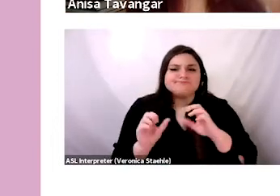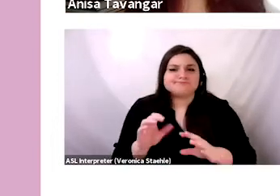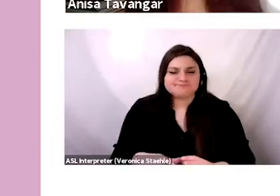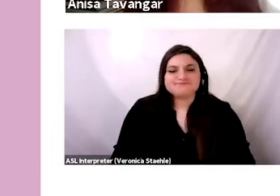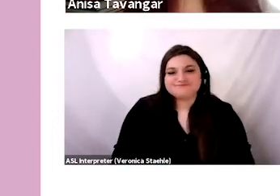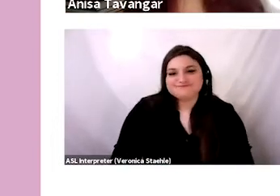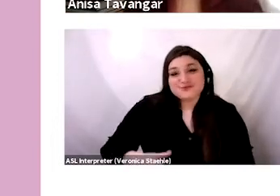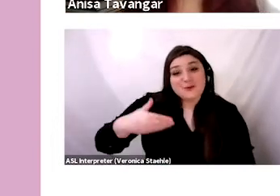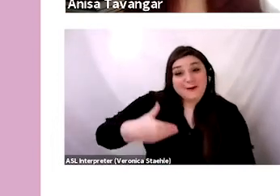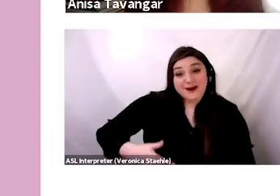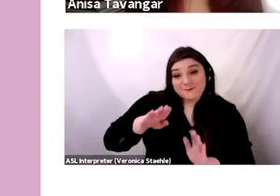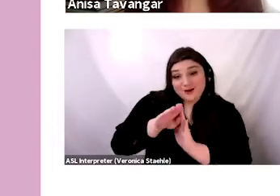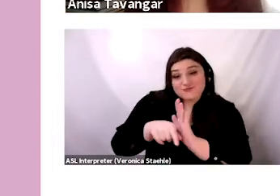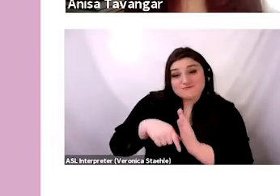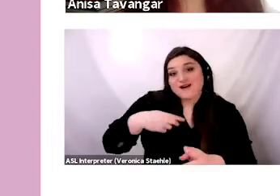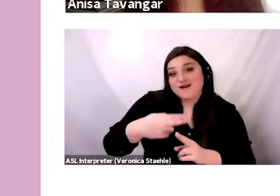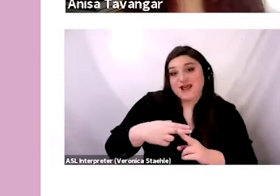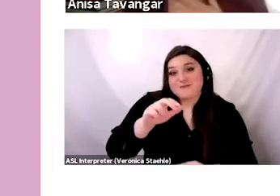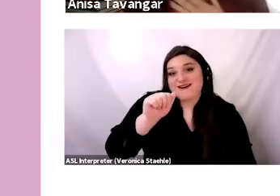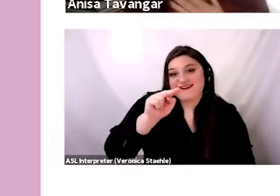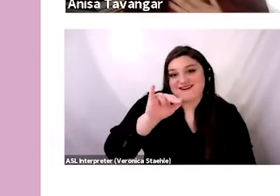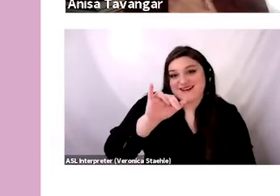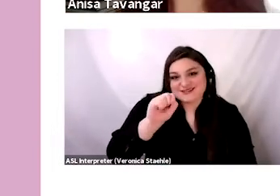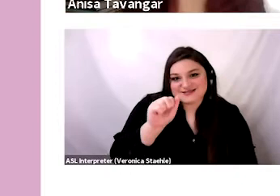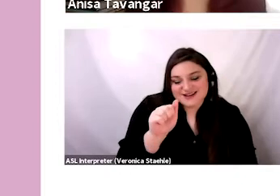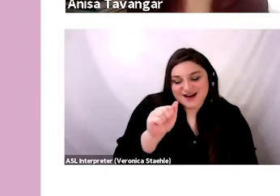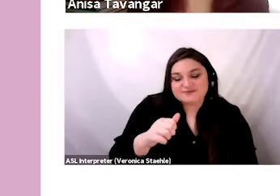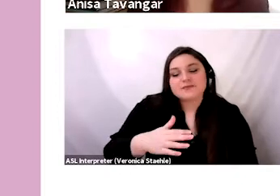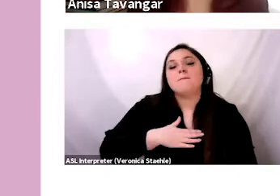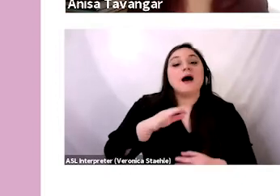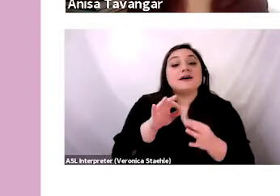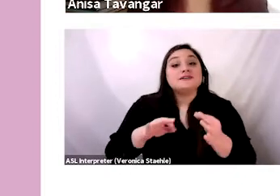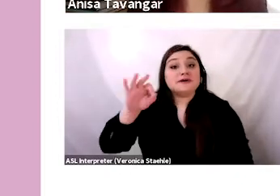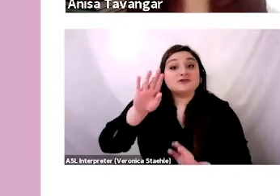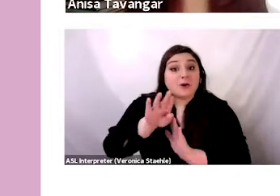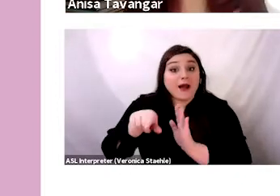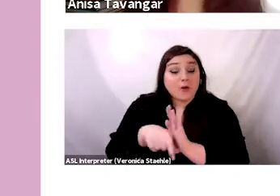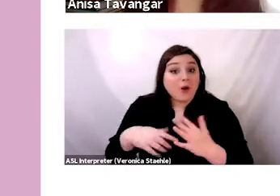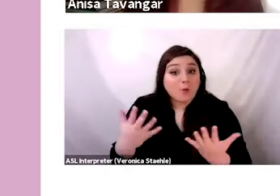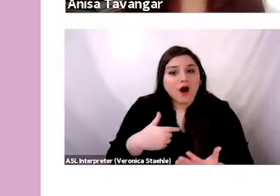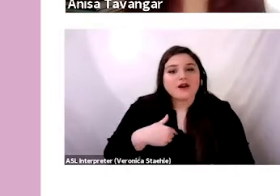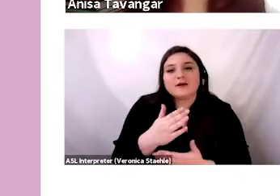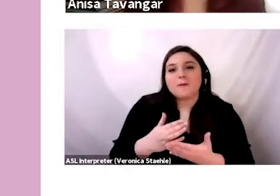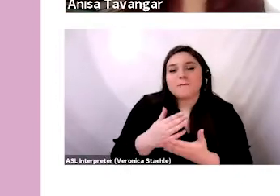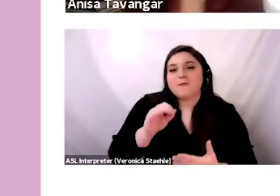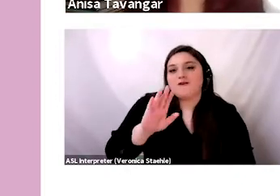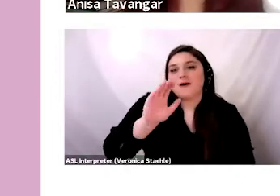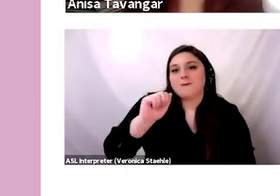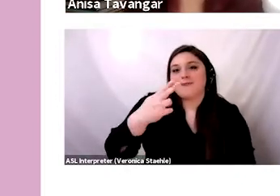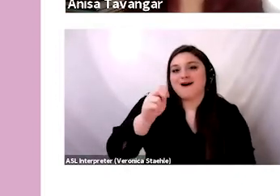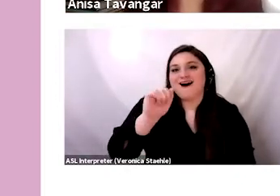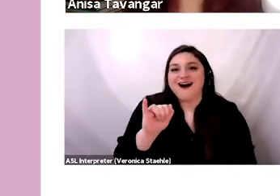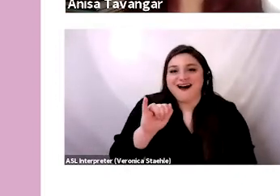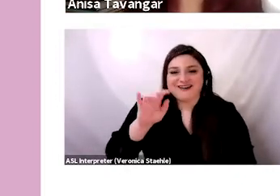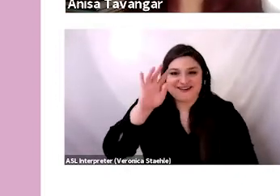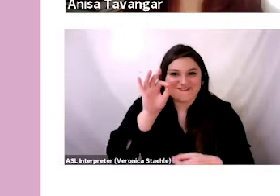So a little bit about me. My name is Anisa. My spiritual background is that I'm a Baha'i.